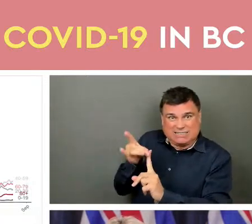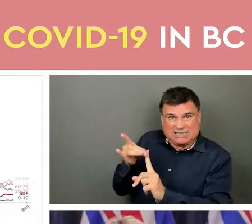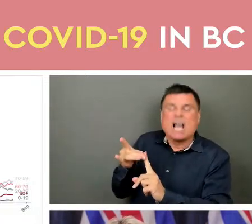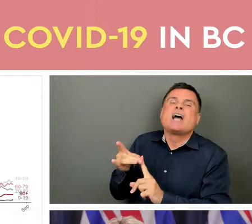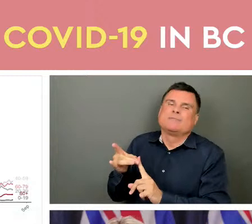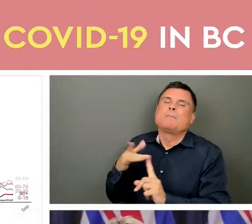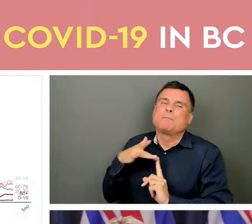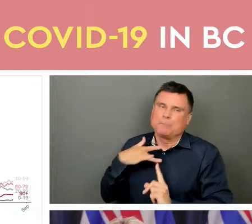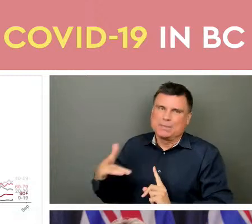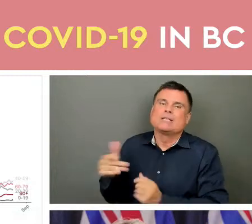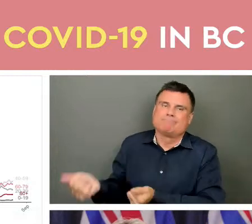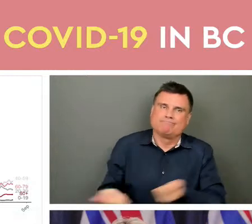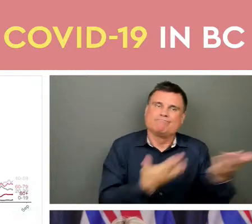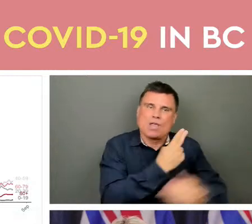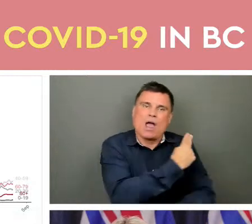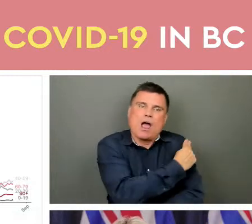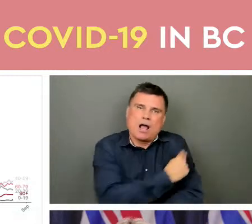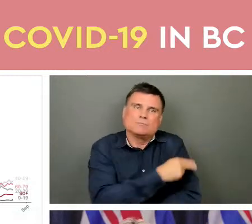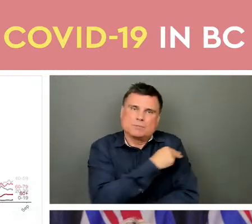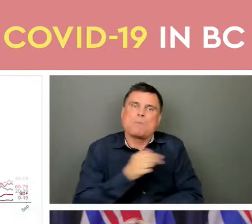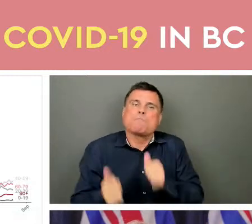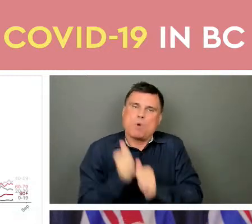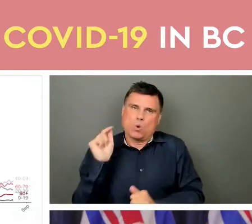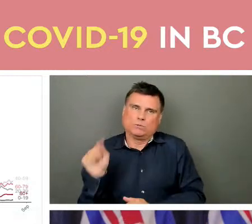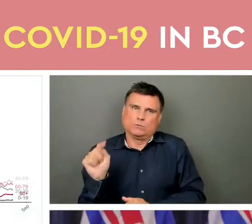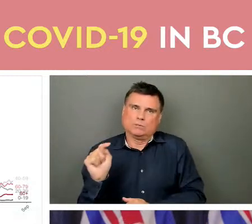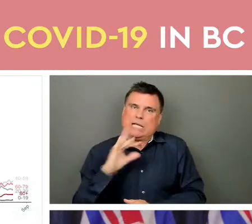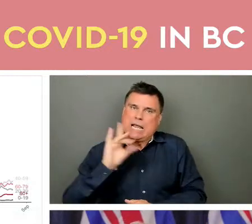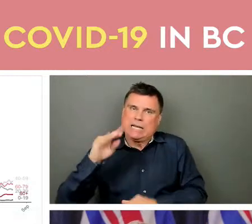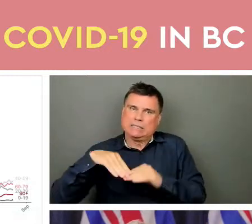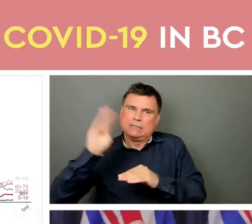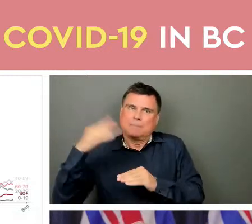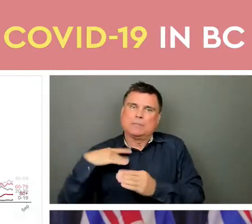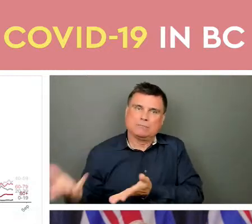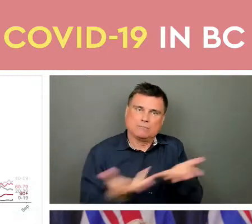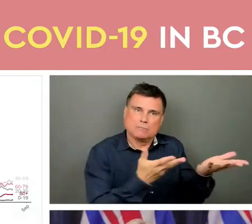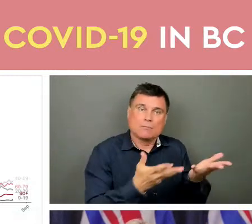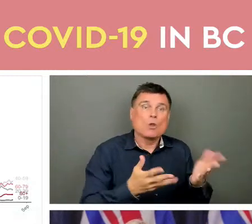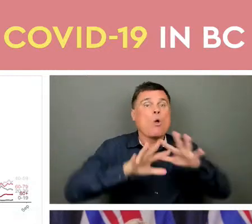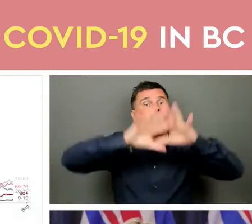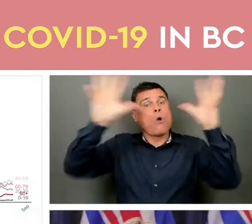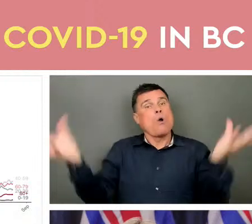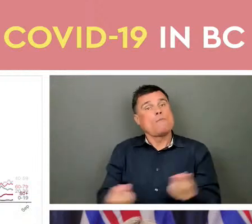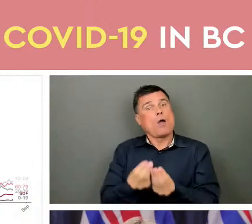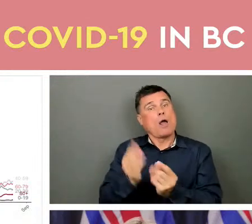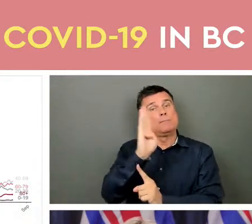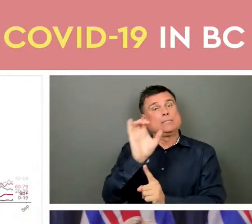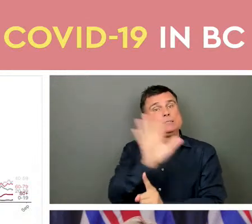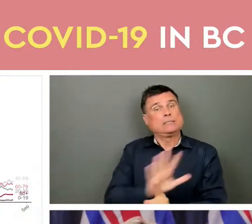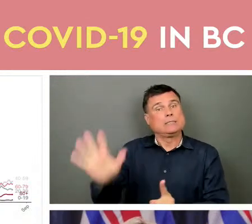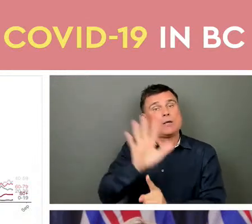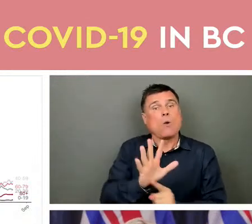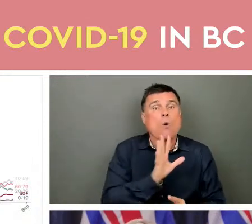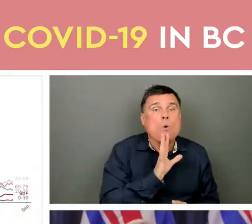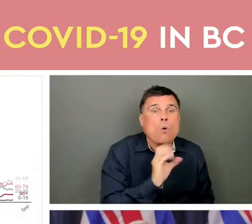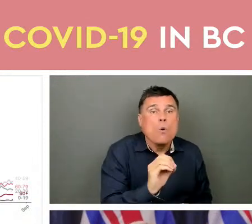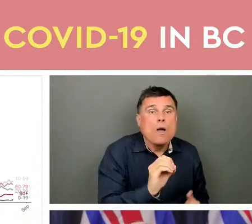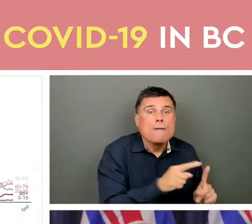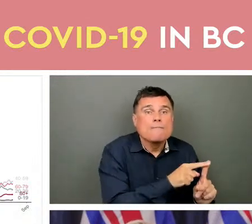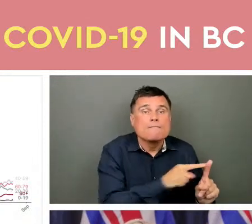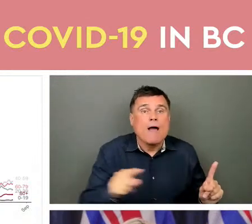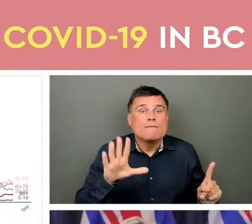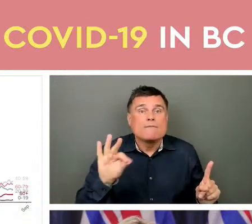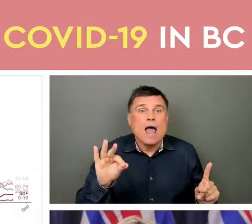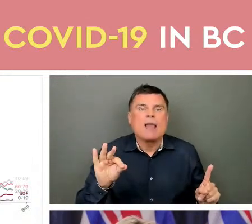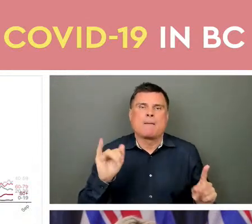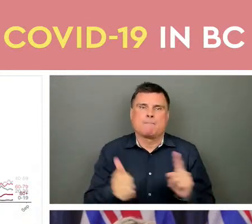But the numbers of people who are being hospitalized around the province right now are highest in the 40 to 59-year age group. And I'll